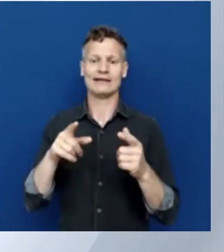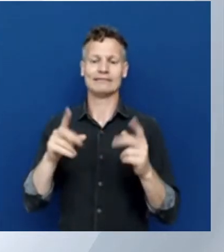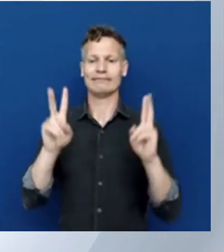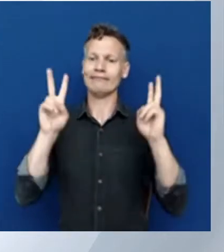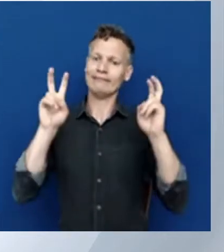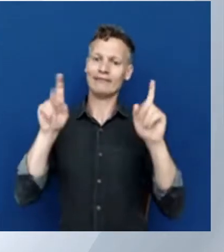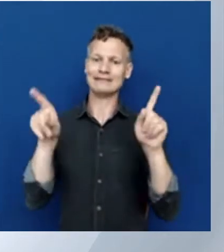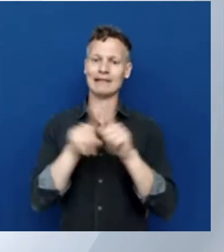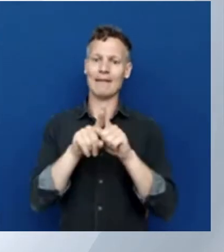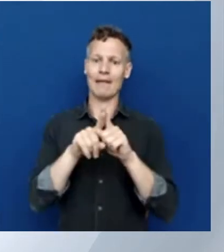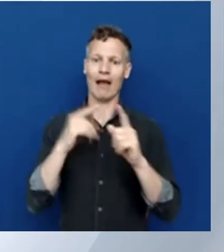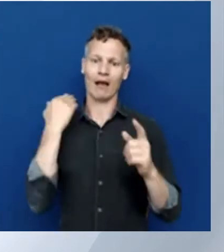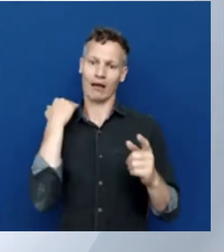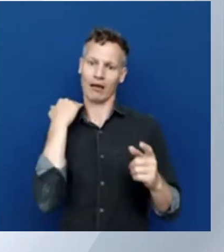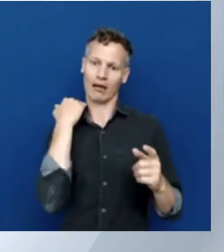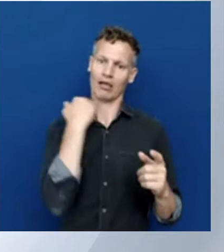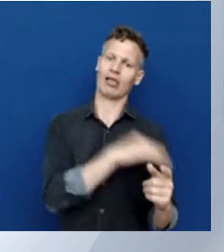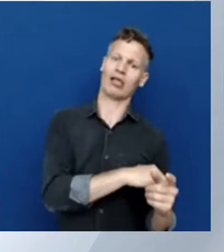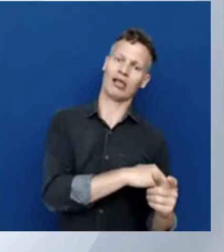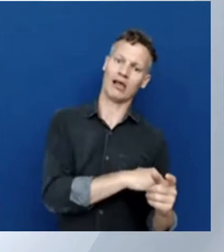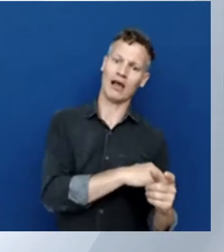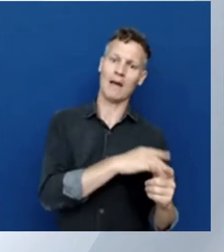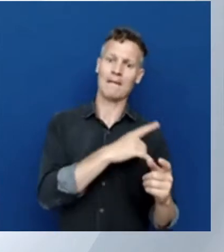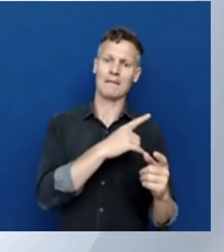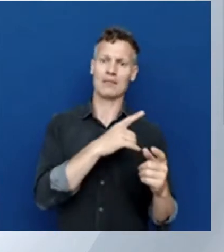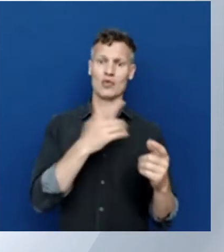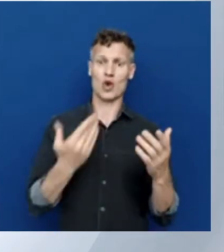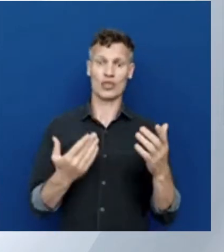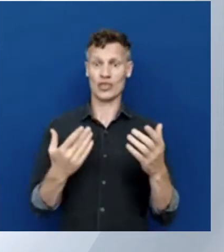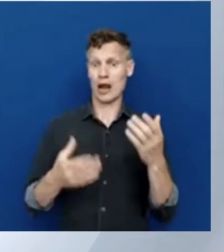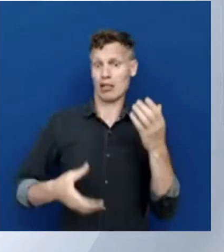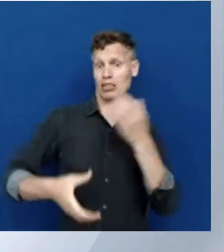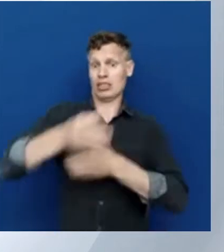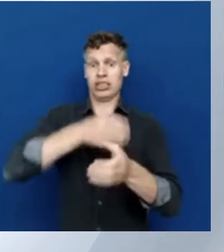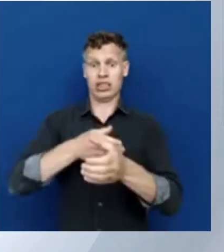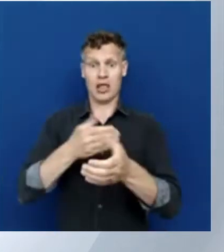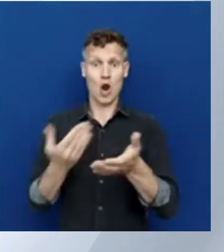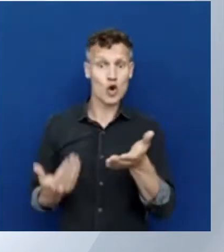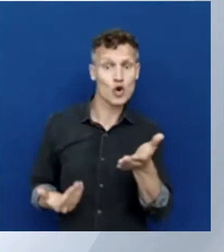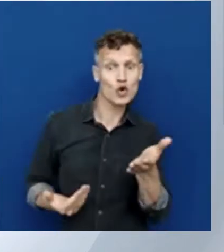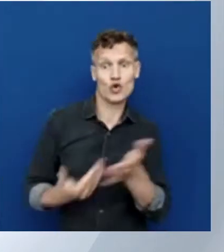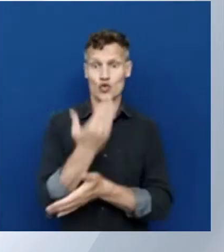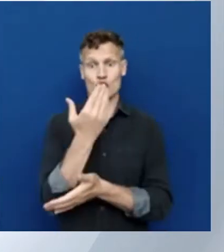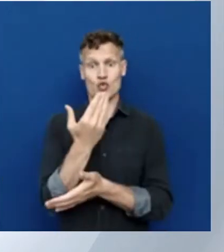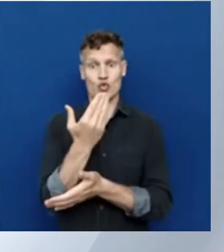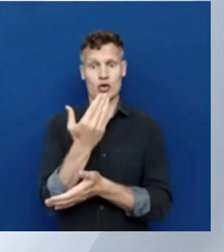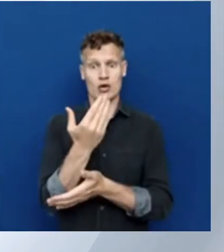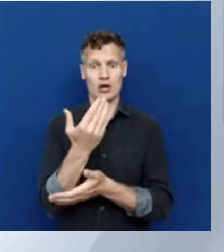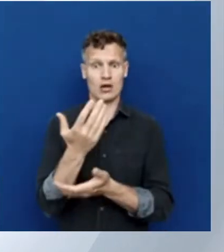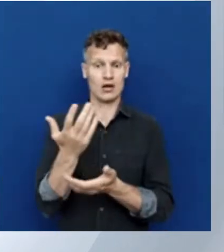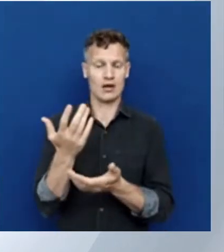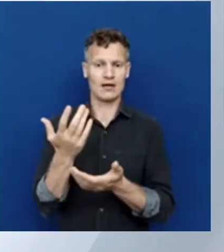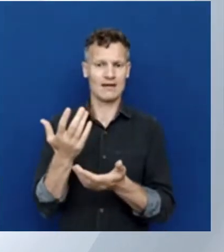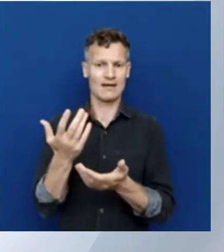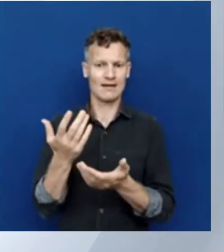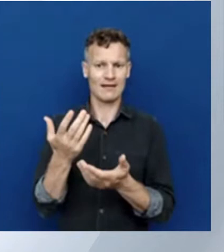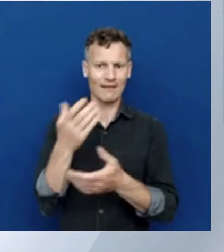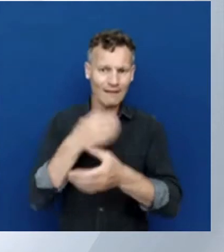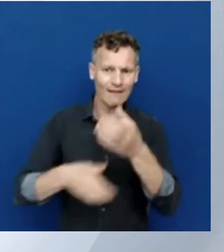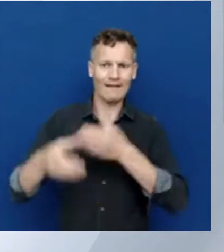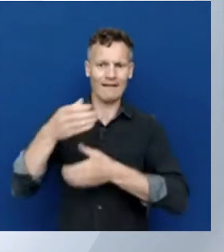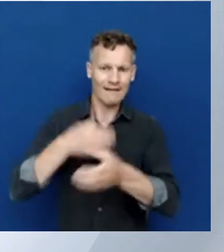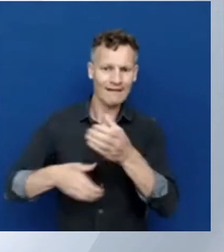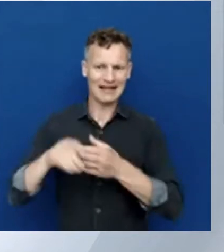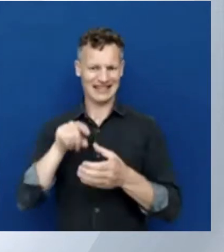And this is really what Agile tried to solve. But importantly, there's also something called the accessible Hydra.